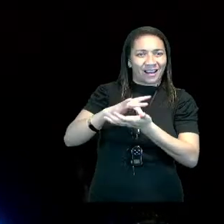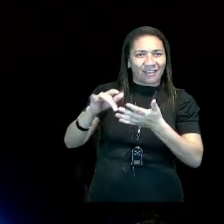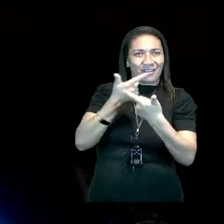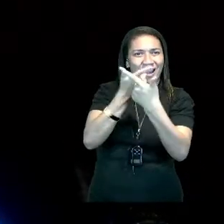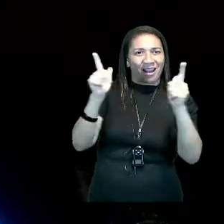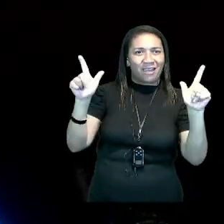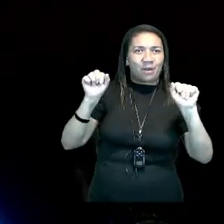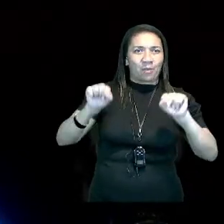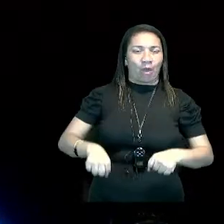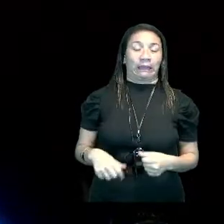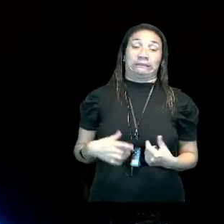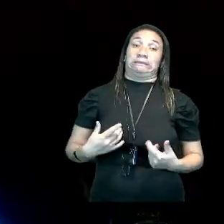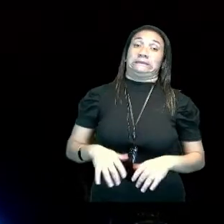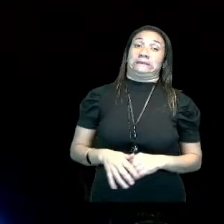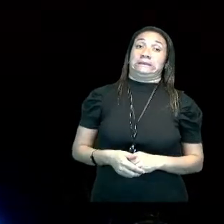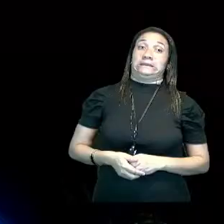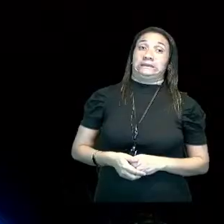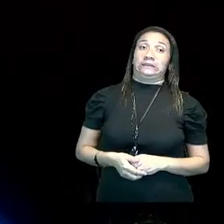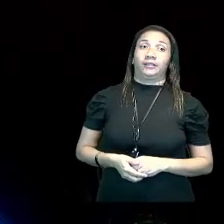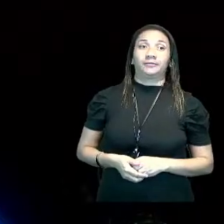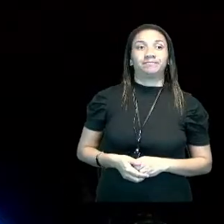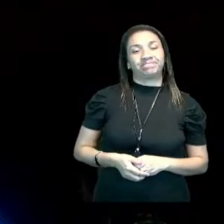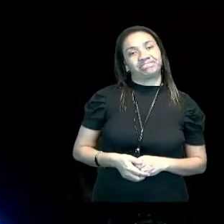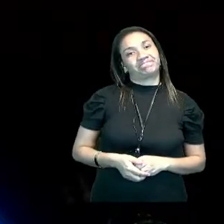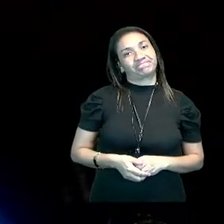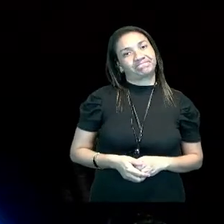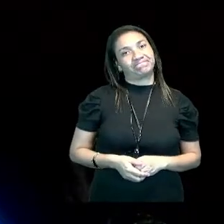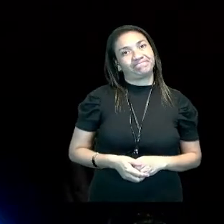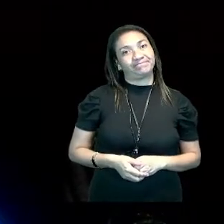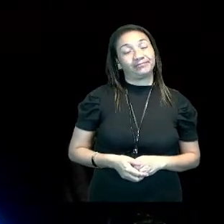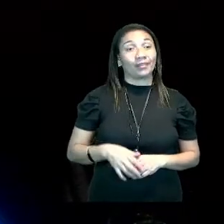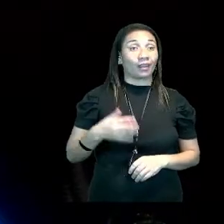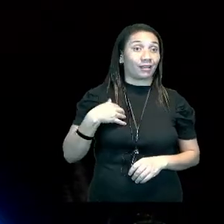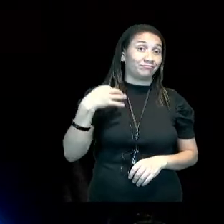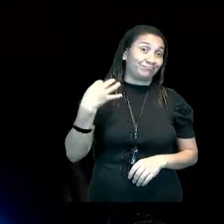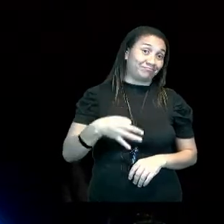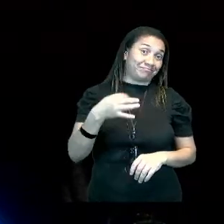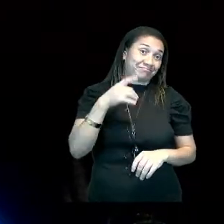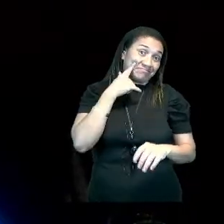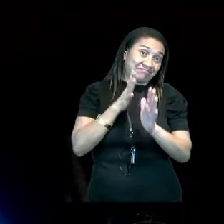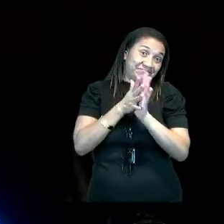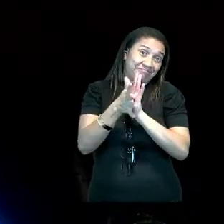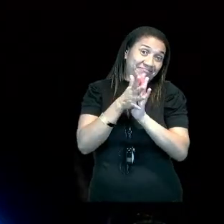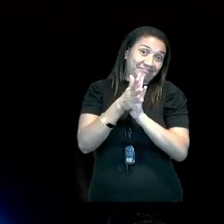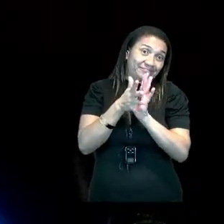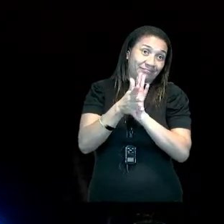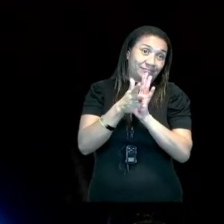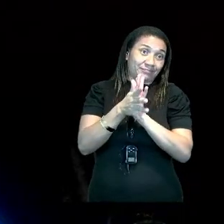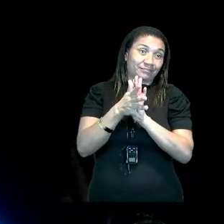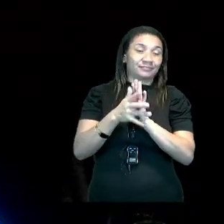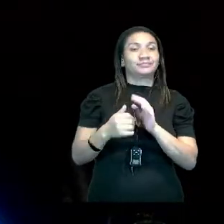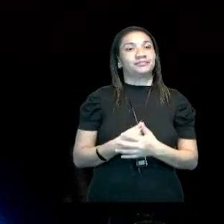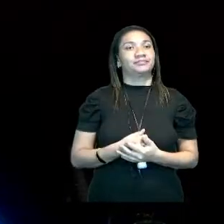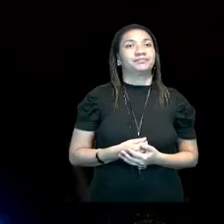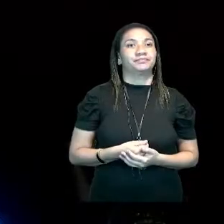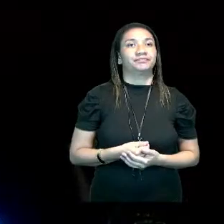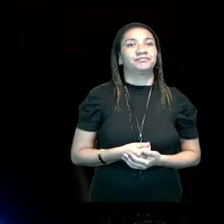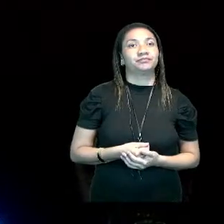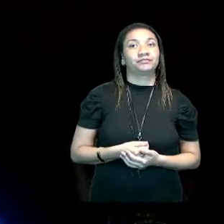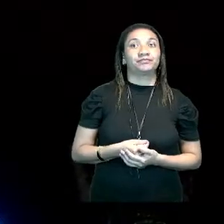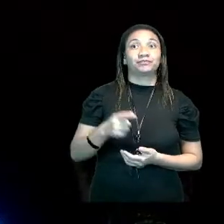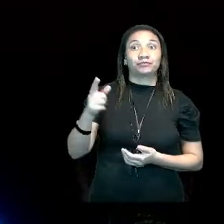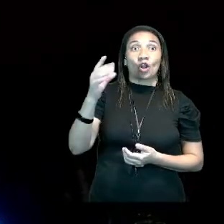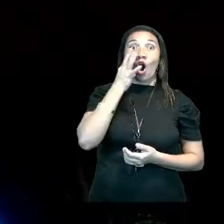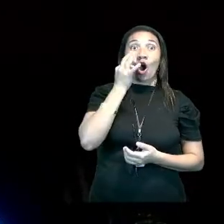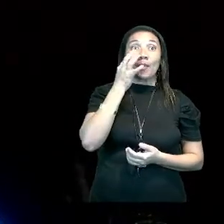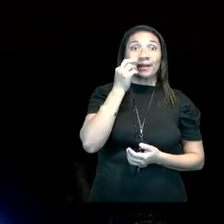And I've often pointed out that at that particular time, Richard Nixon was president. I don't